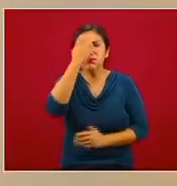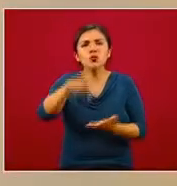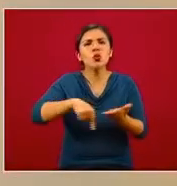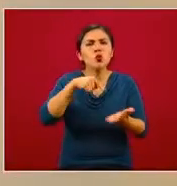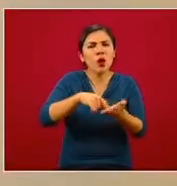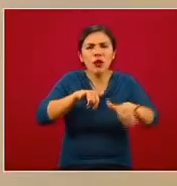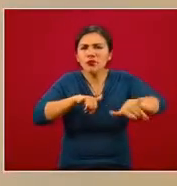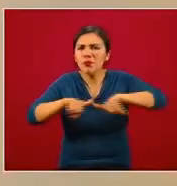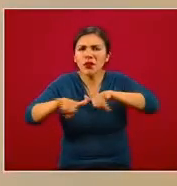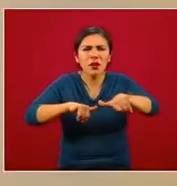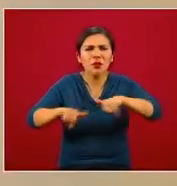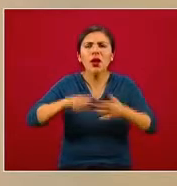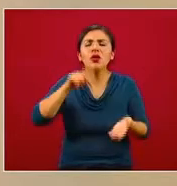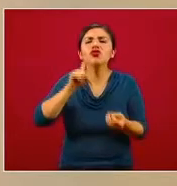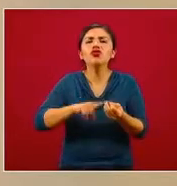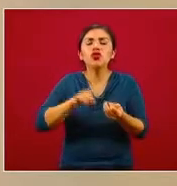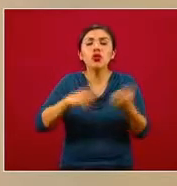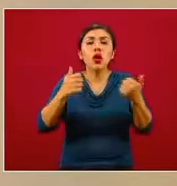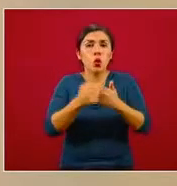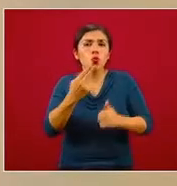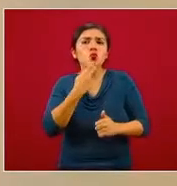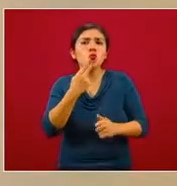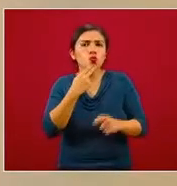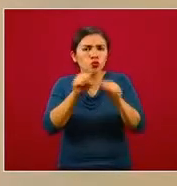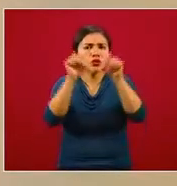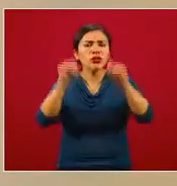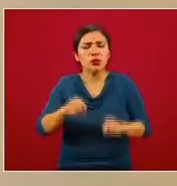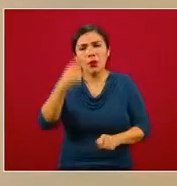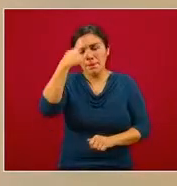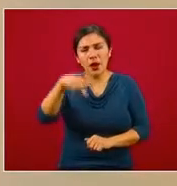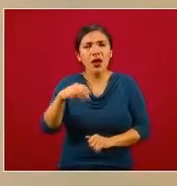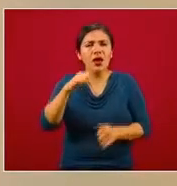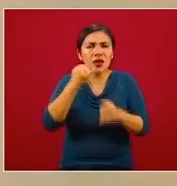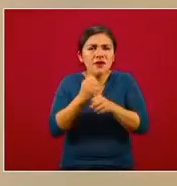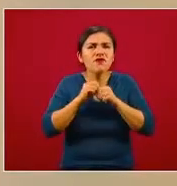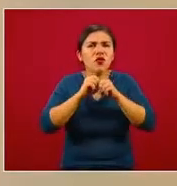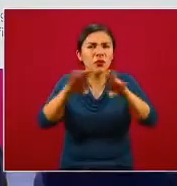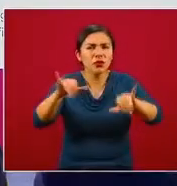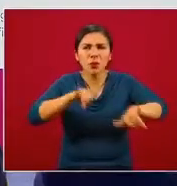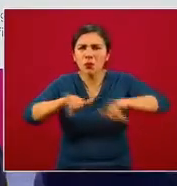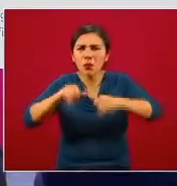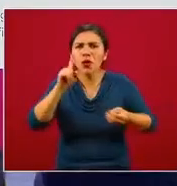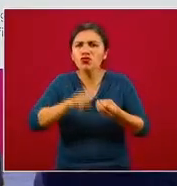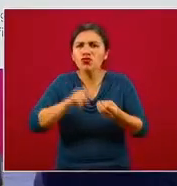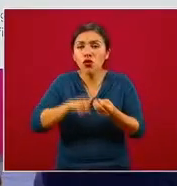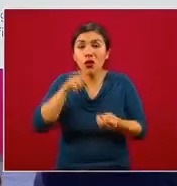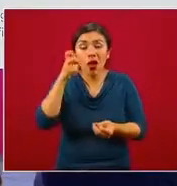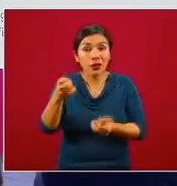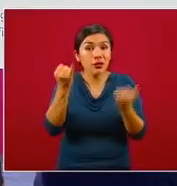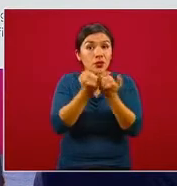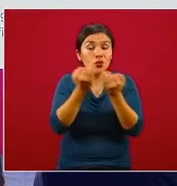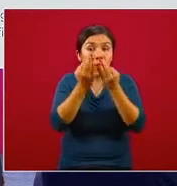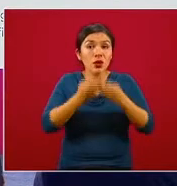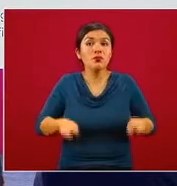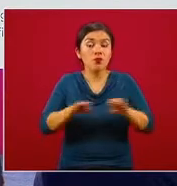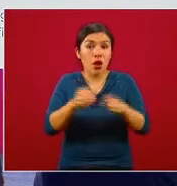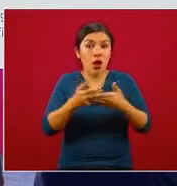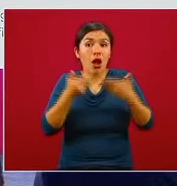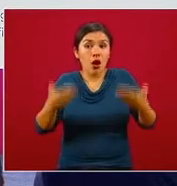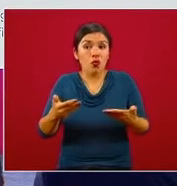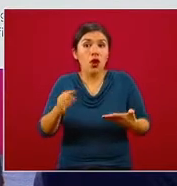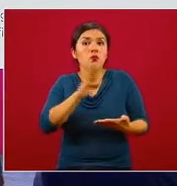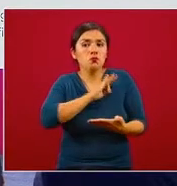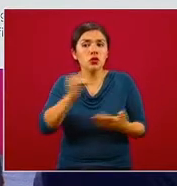up with other databases coordinated by the Ministry of Health. The fifth area is spatial and